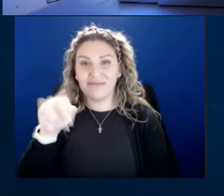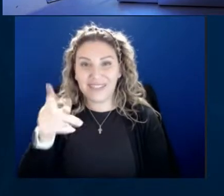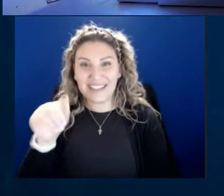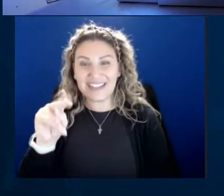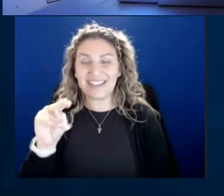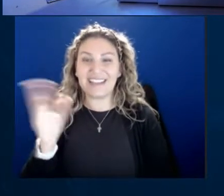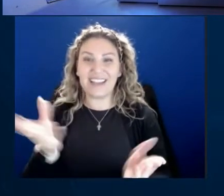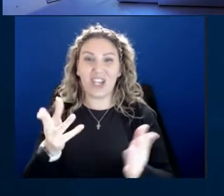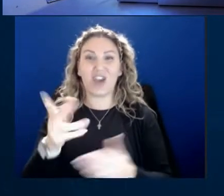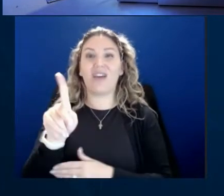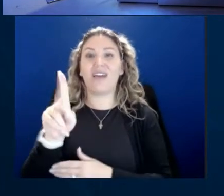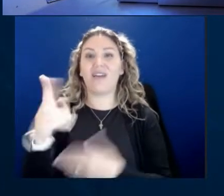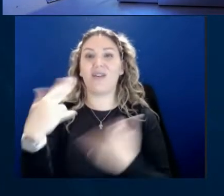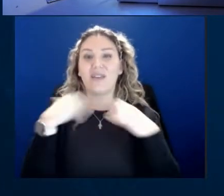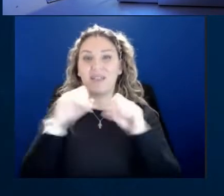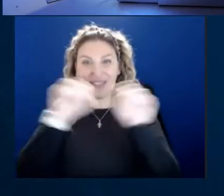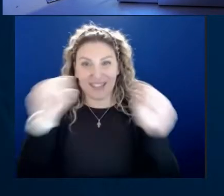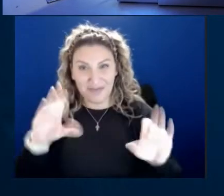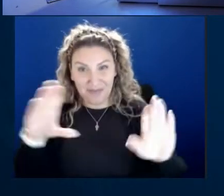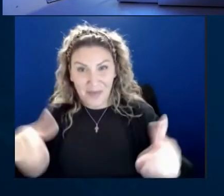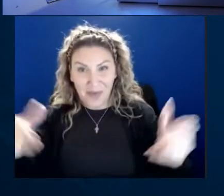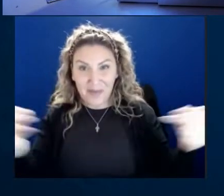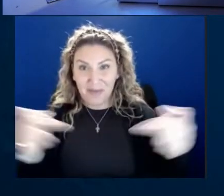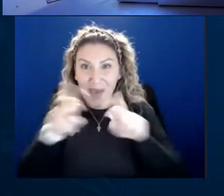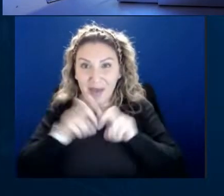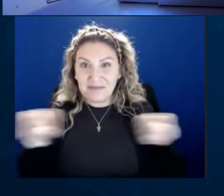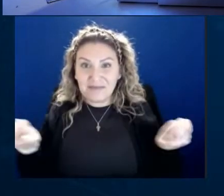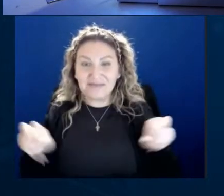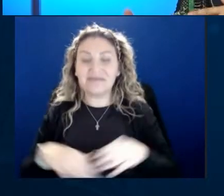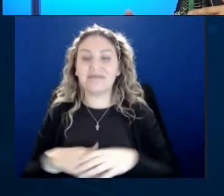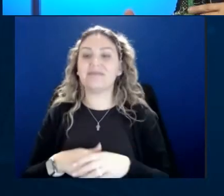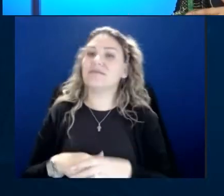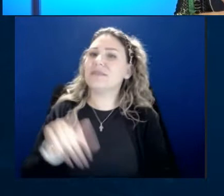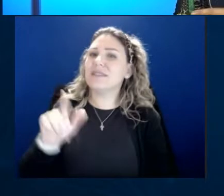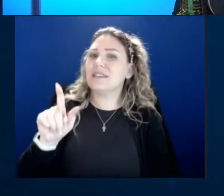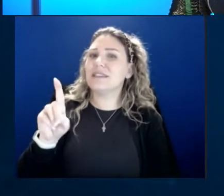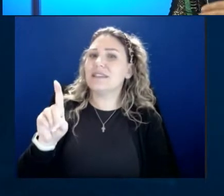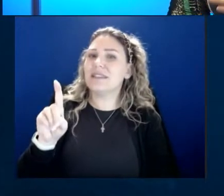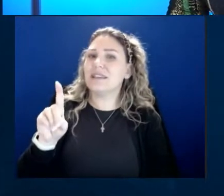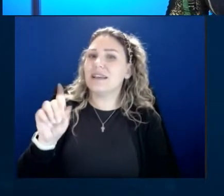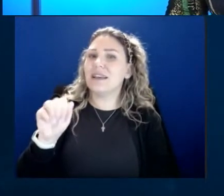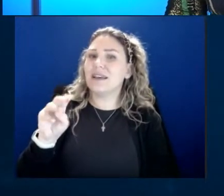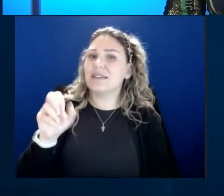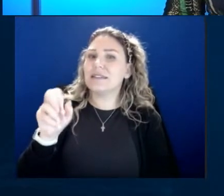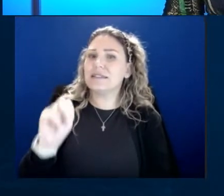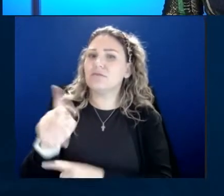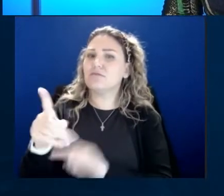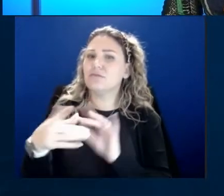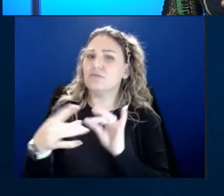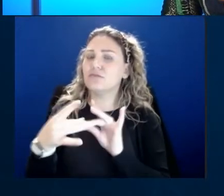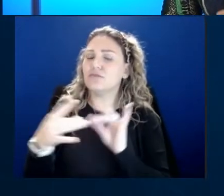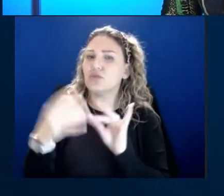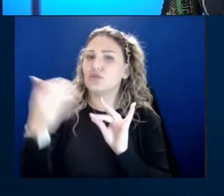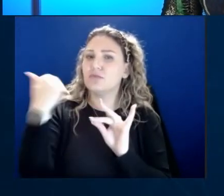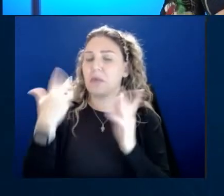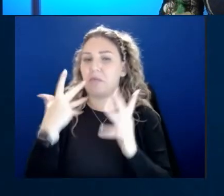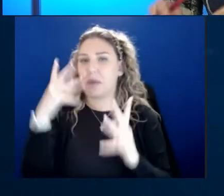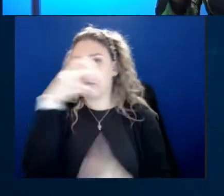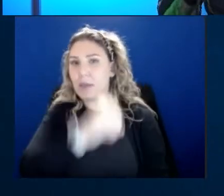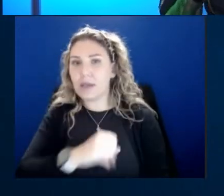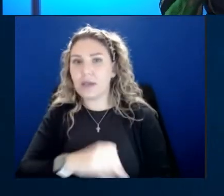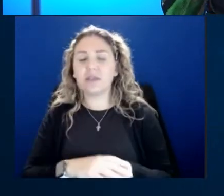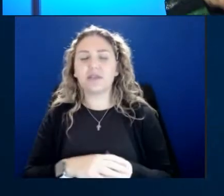So welcome back to you. And Damon, just you mentioned a little bit before, but for those who may have missed it, why does Revive